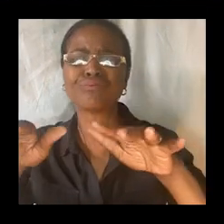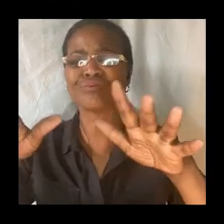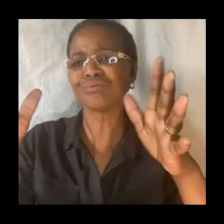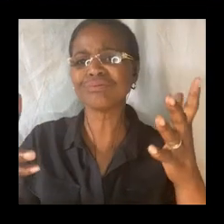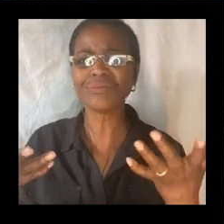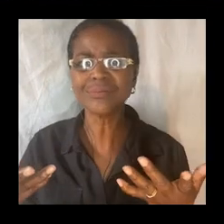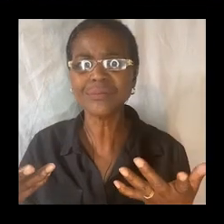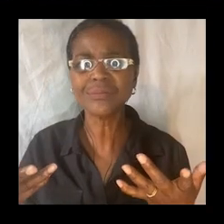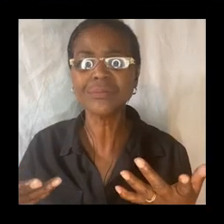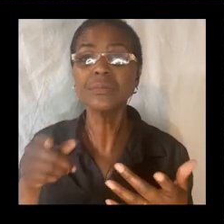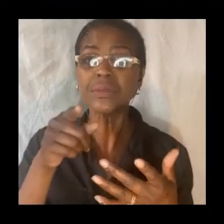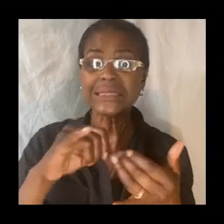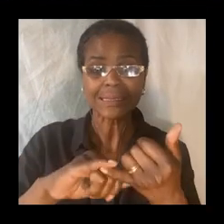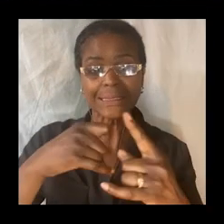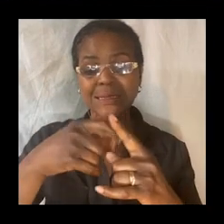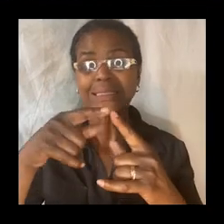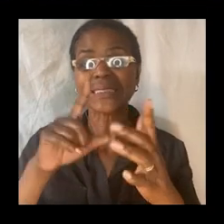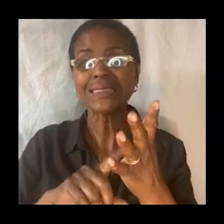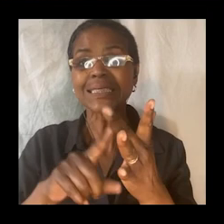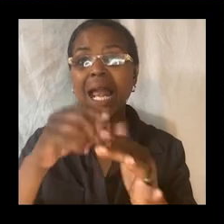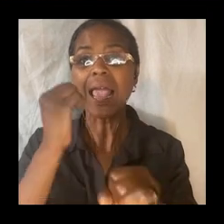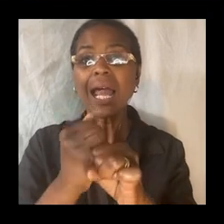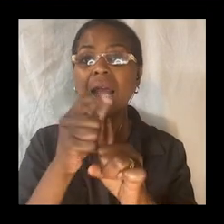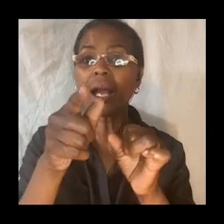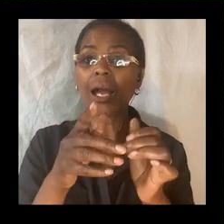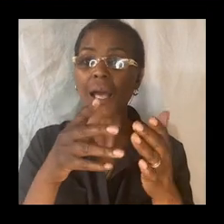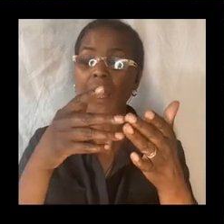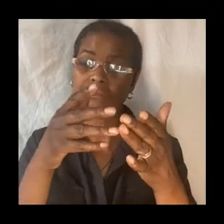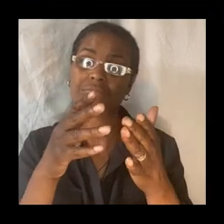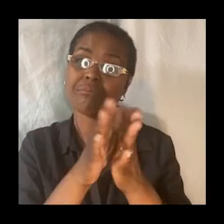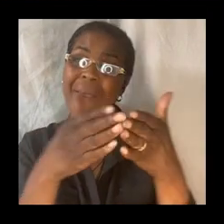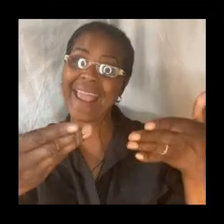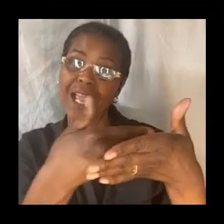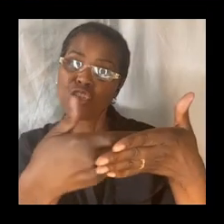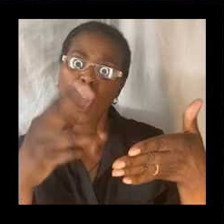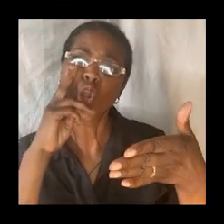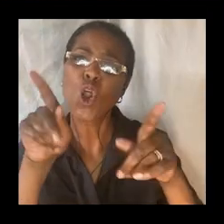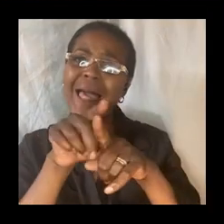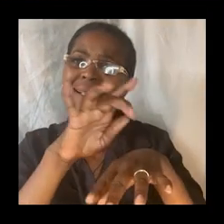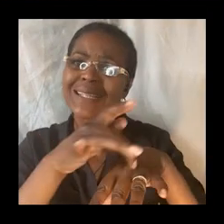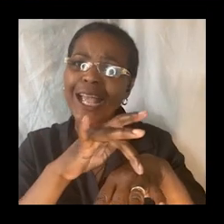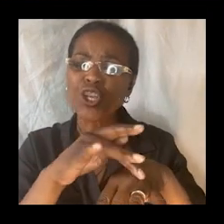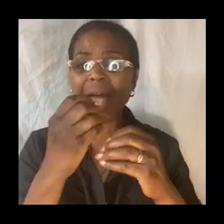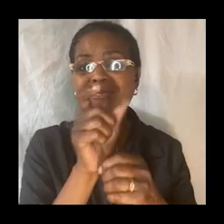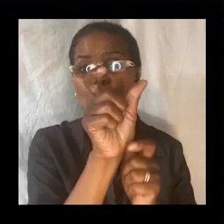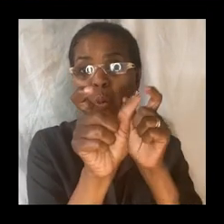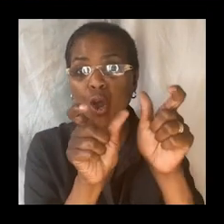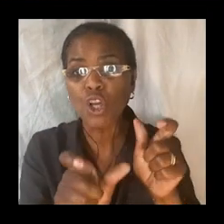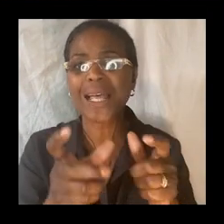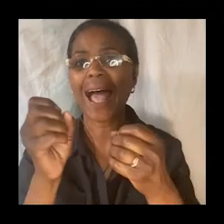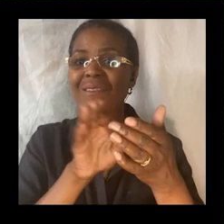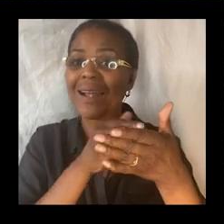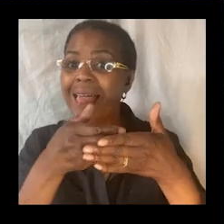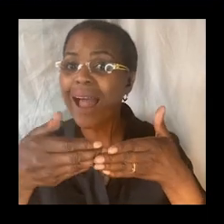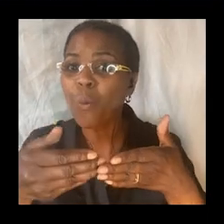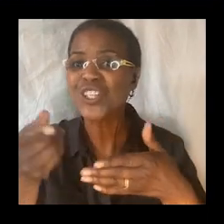when it's not illustrated, a pair of pages is like a stage itself, because you've got the words, you've got the language. But within